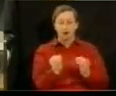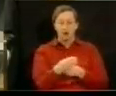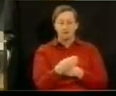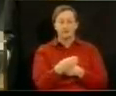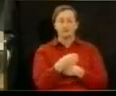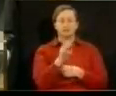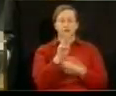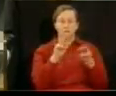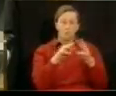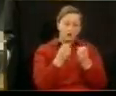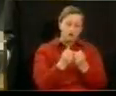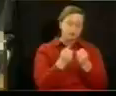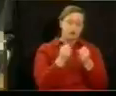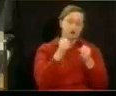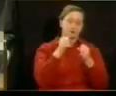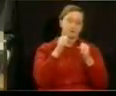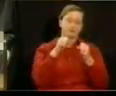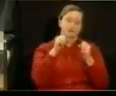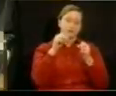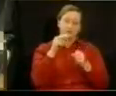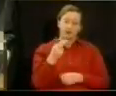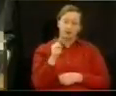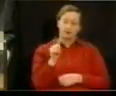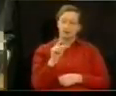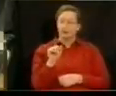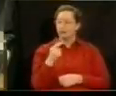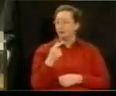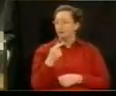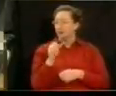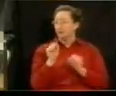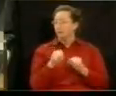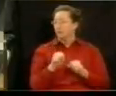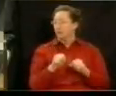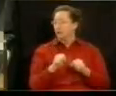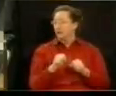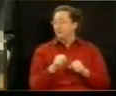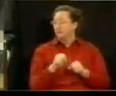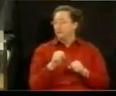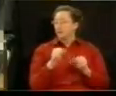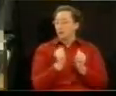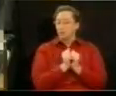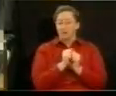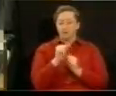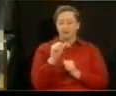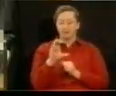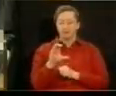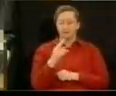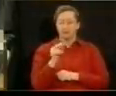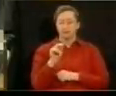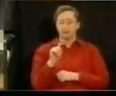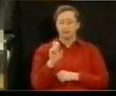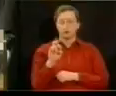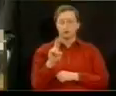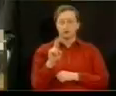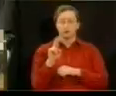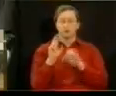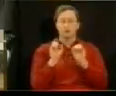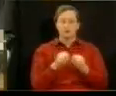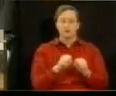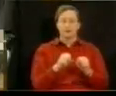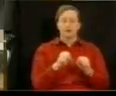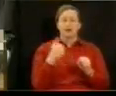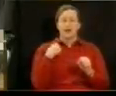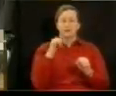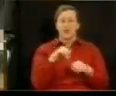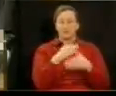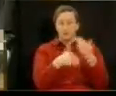hearing. And I am correct in saying that we can, under the charter law and state of Tennessee law, can put together such a process. Correct,